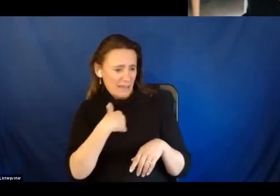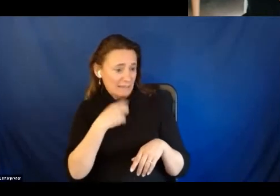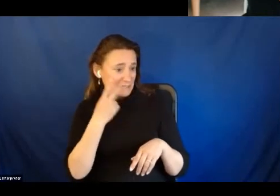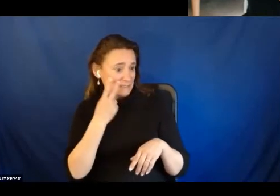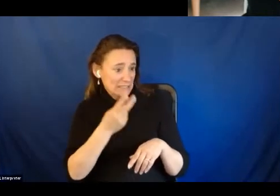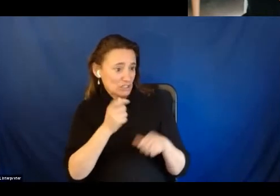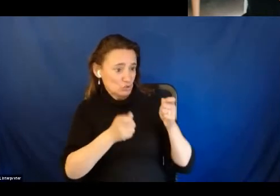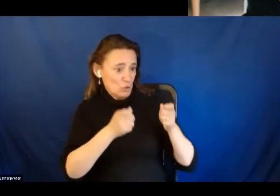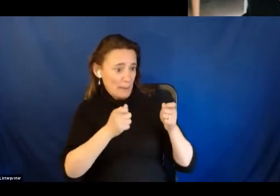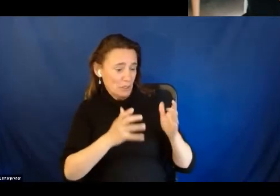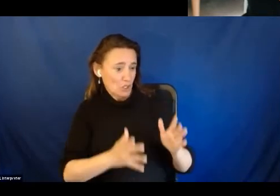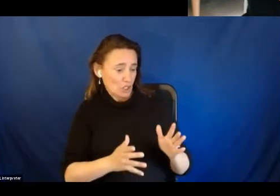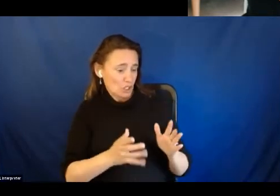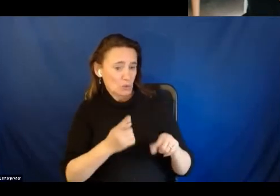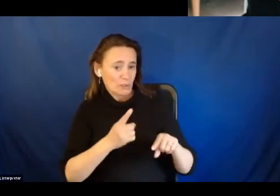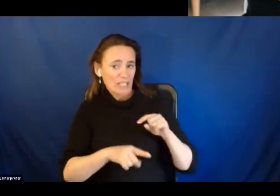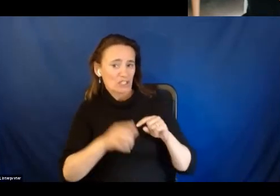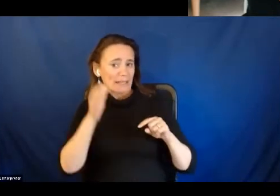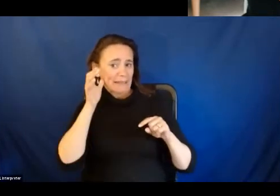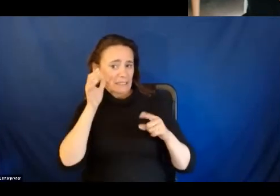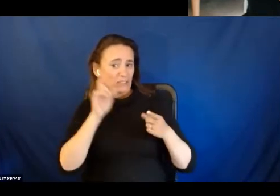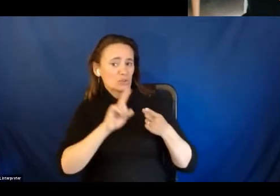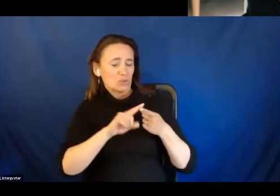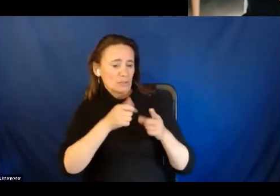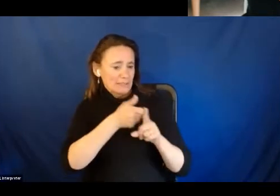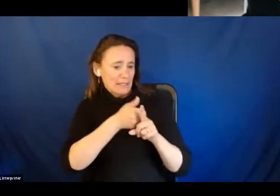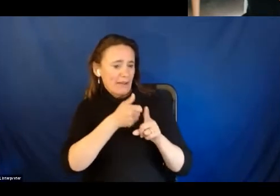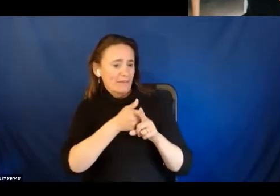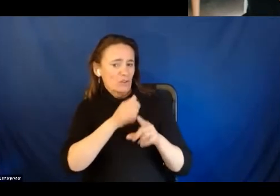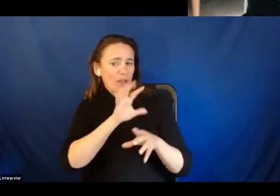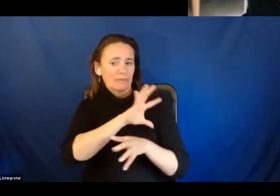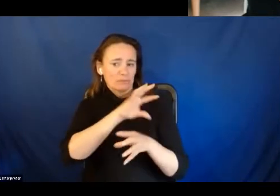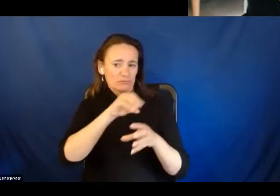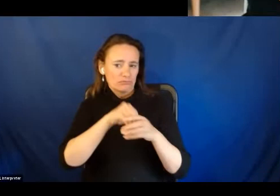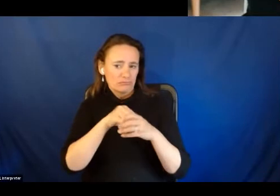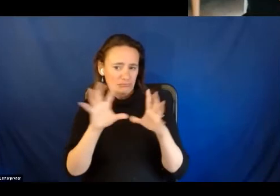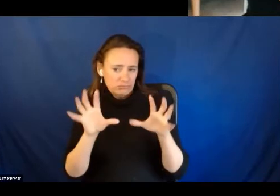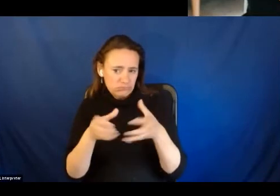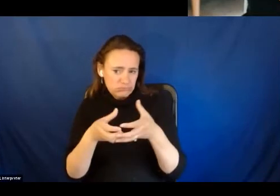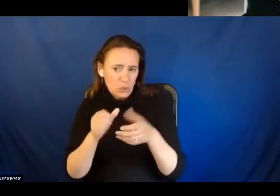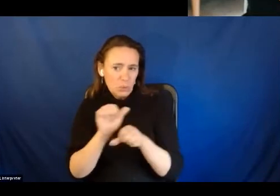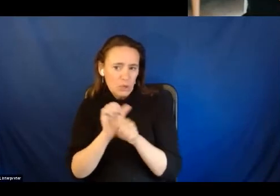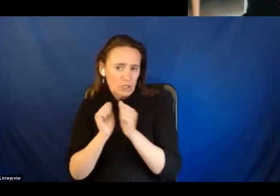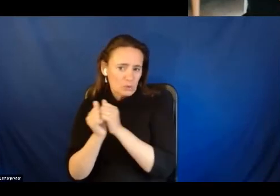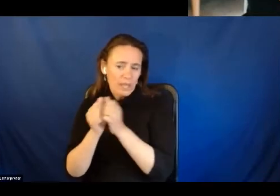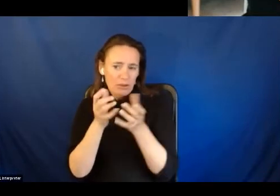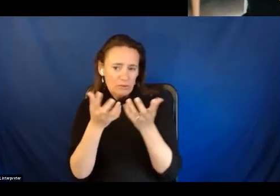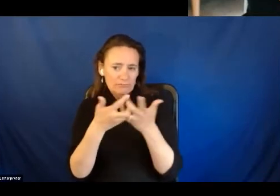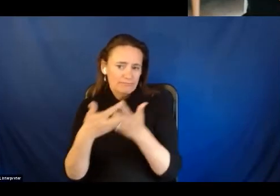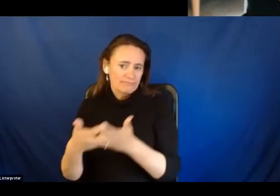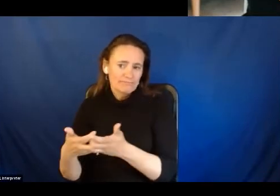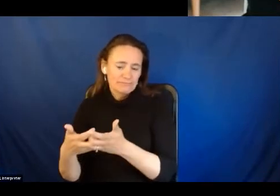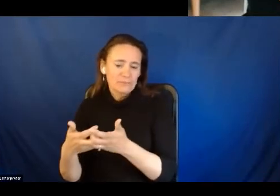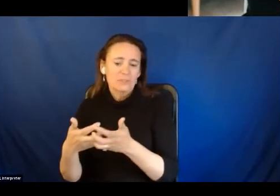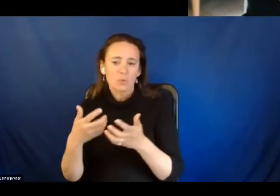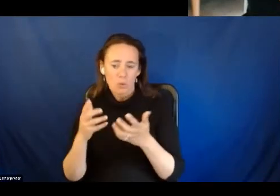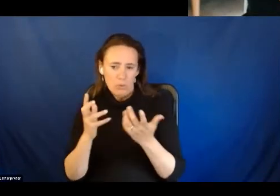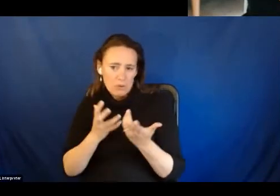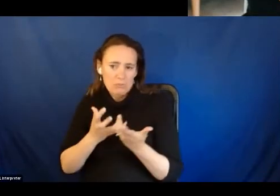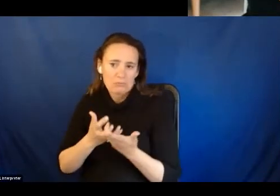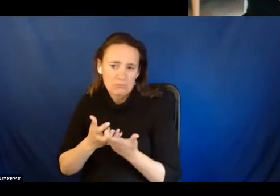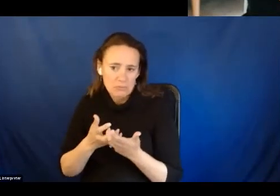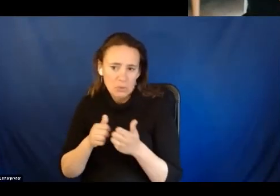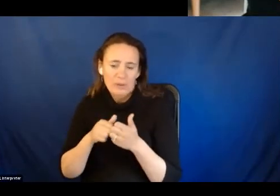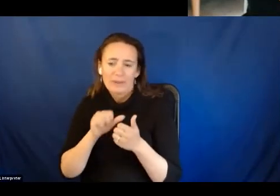yourself. You have to be a part of the band. You all have to blend together. And that is the same thing when we're talking about attuning to others, right? With music,